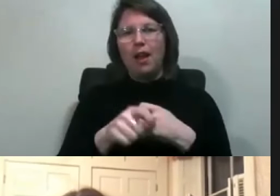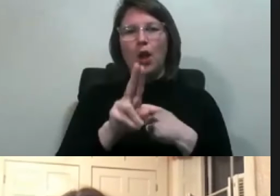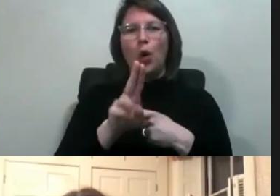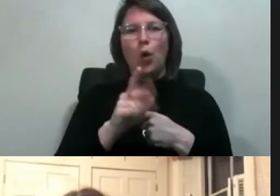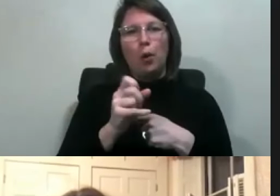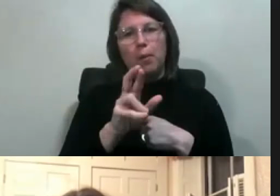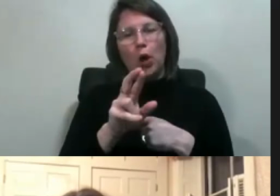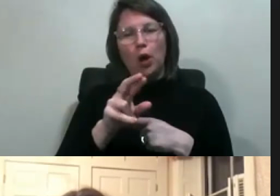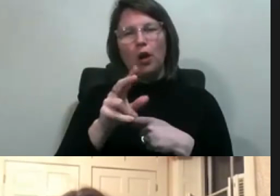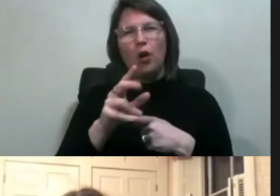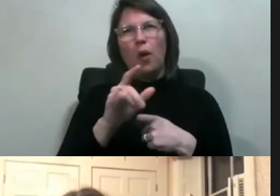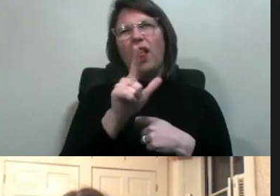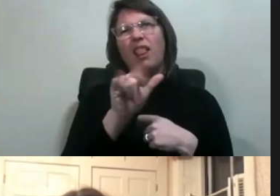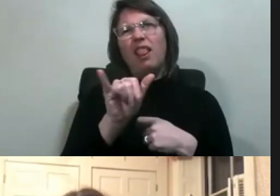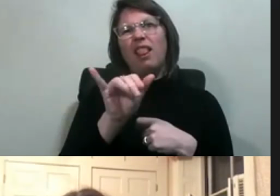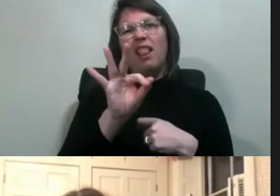it's actually Lyft pilot.